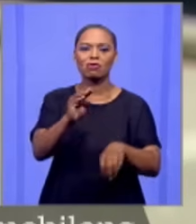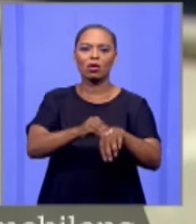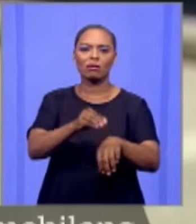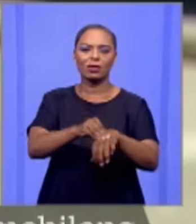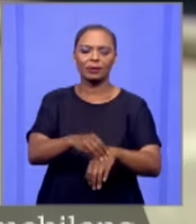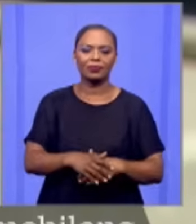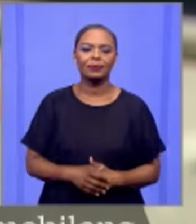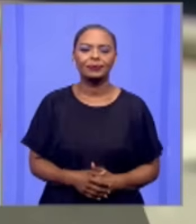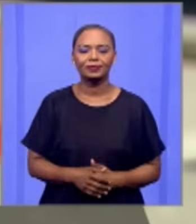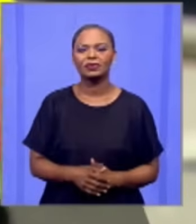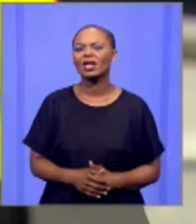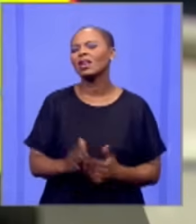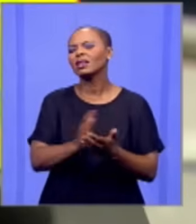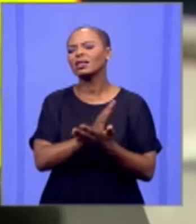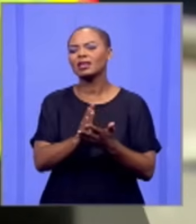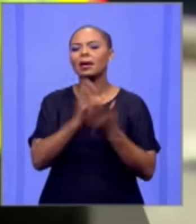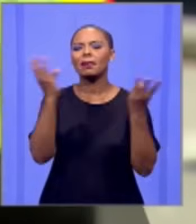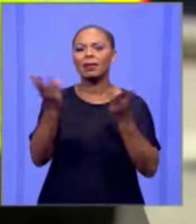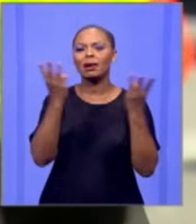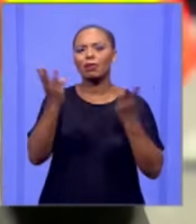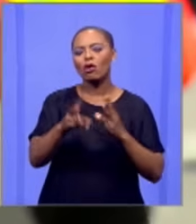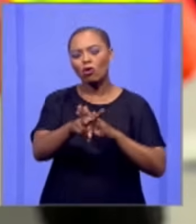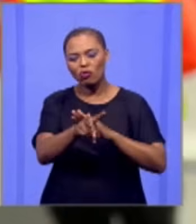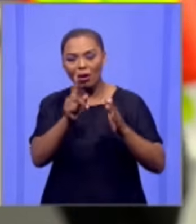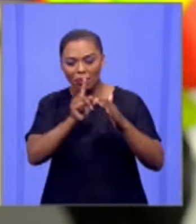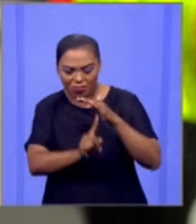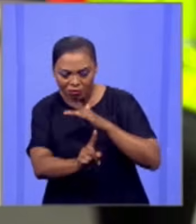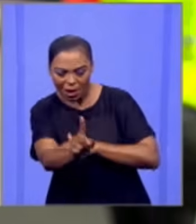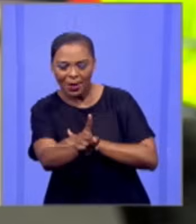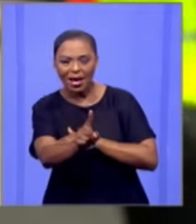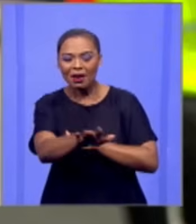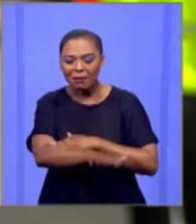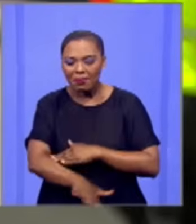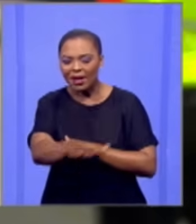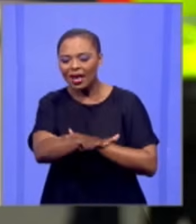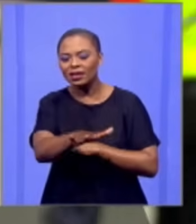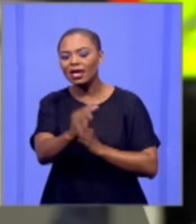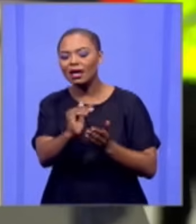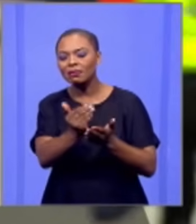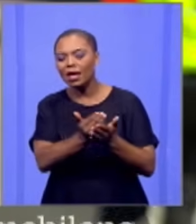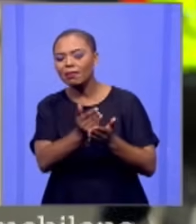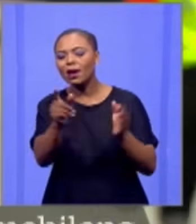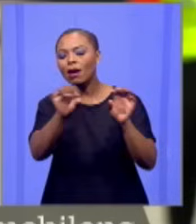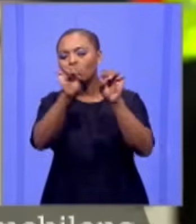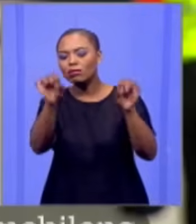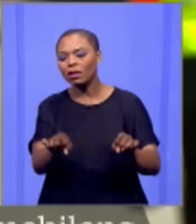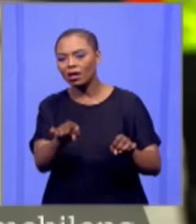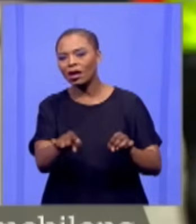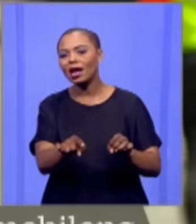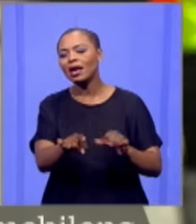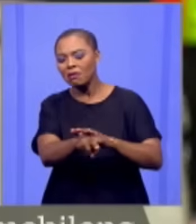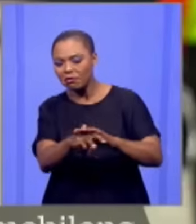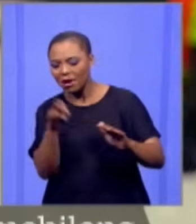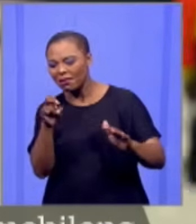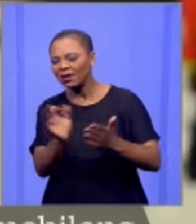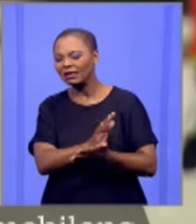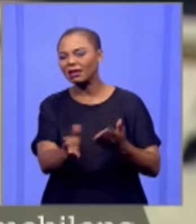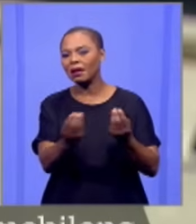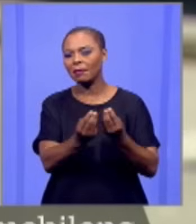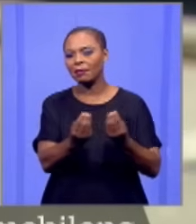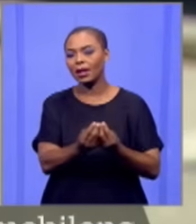teng ba ileng gore bana le go tsenela pump station ba utswe dikarolo tse di tseng mme ga jana re na le setlhopha sa lona se leng gore